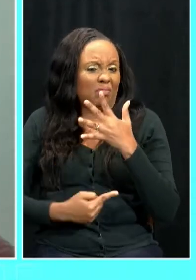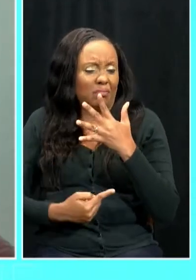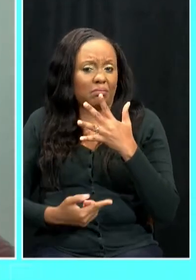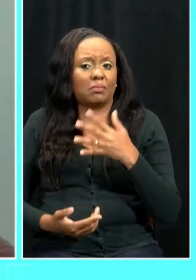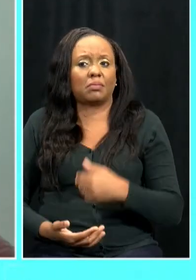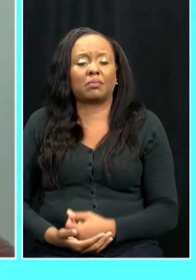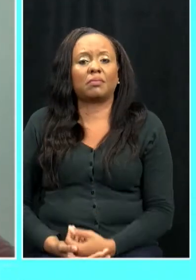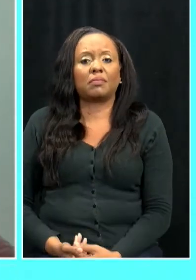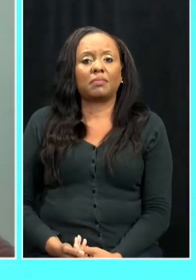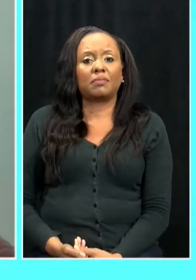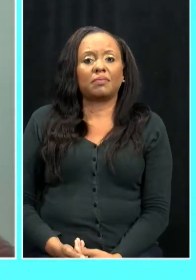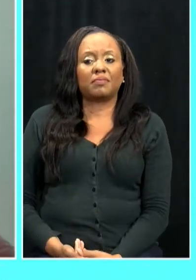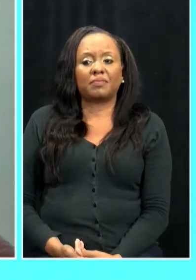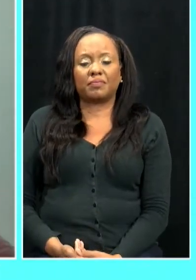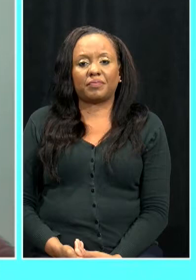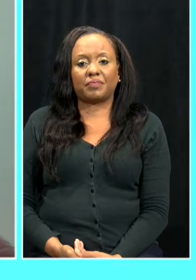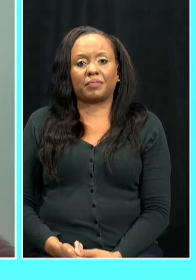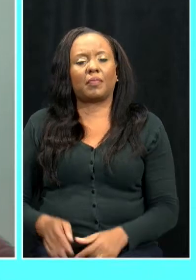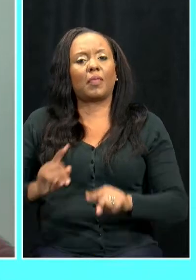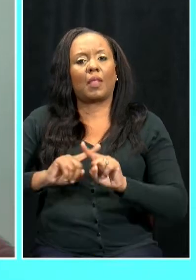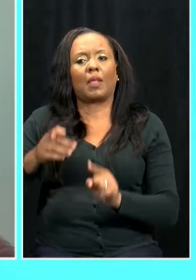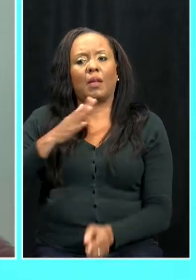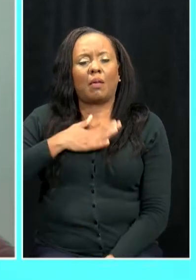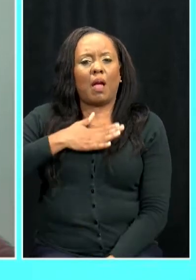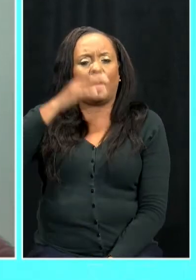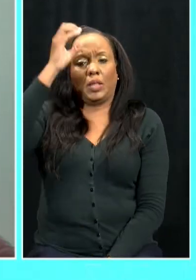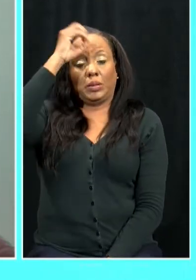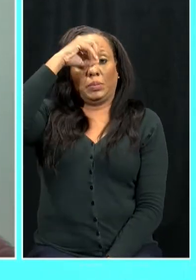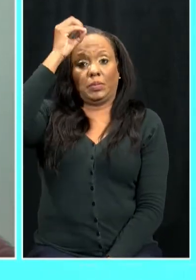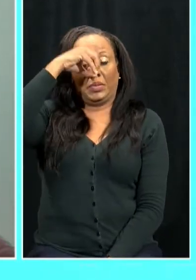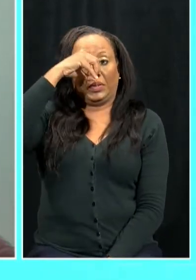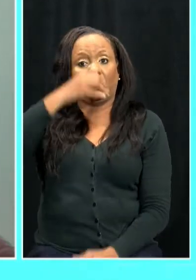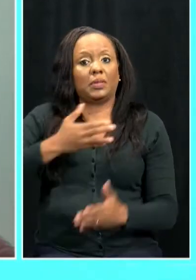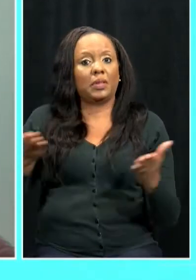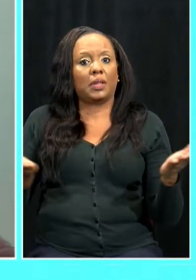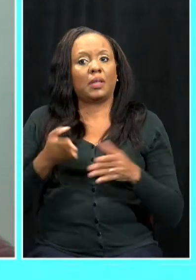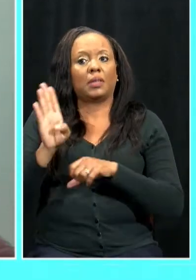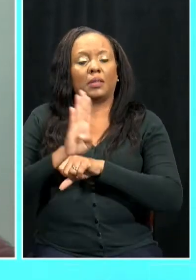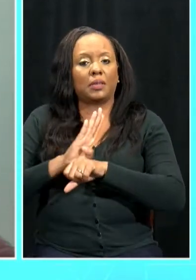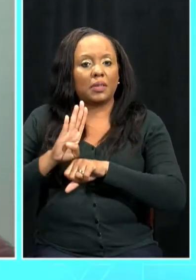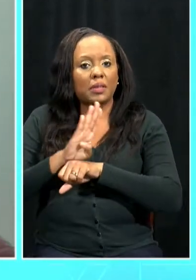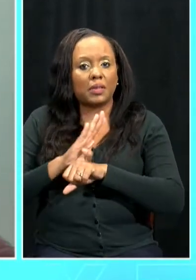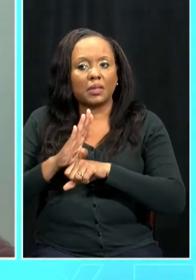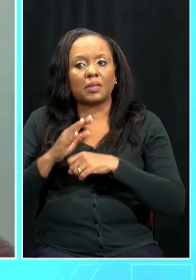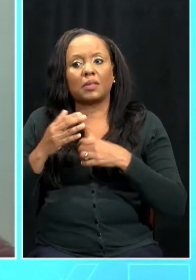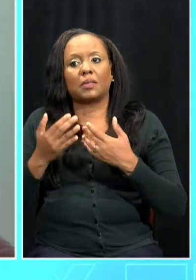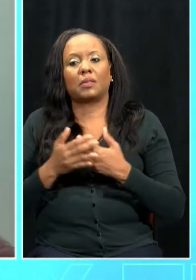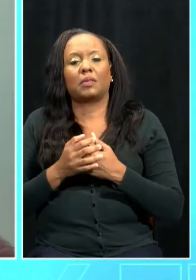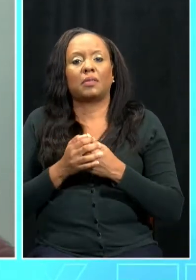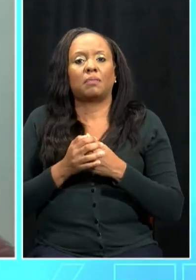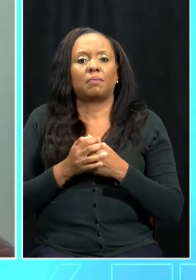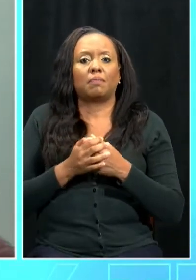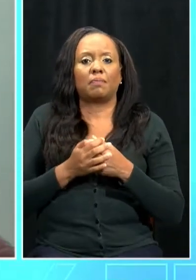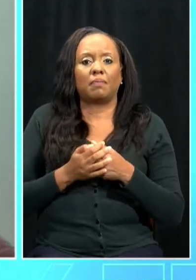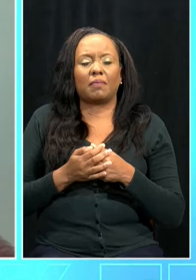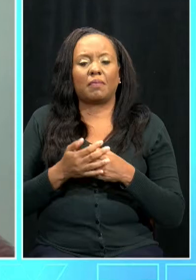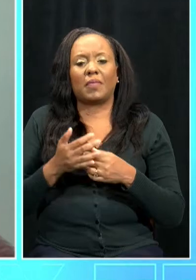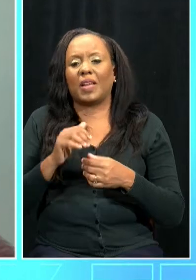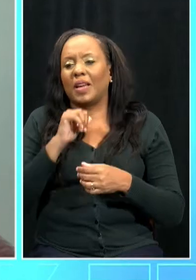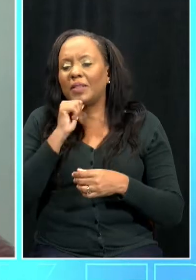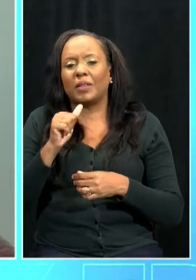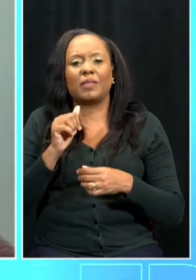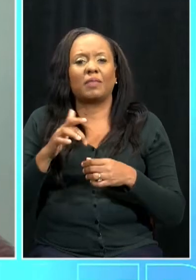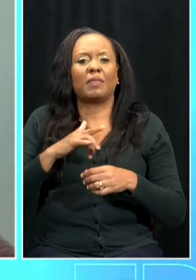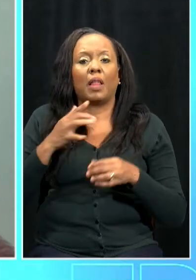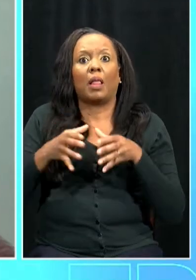that chances are in Barbados, it is likely to be a lower than usual turnout